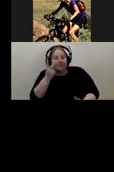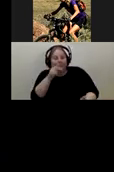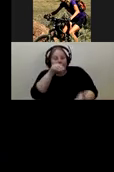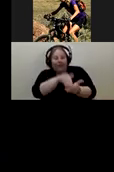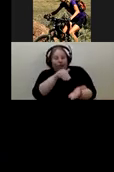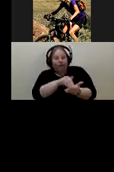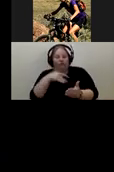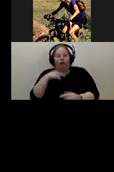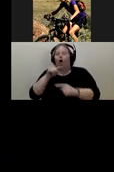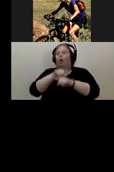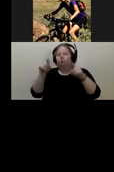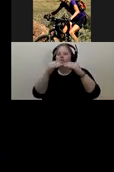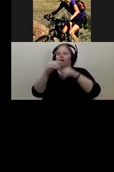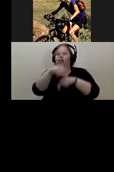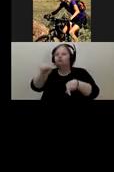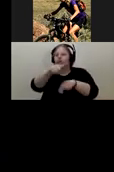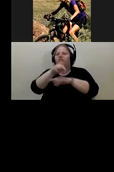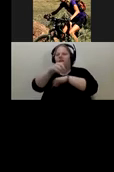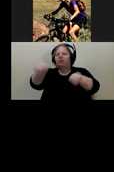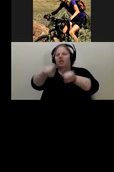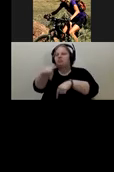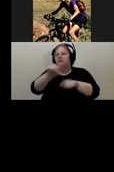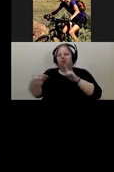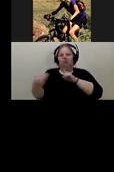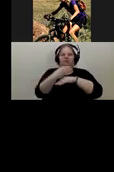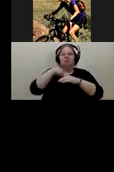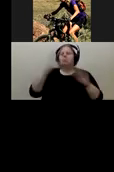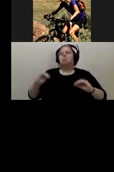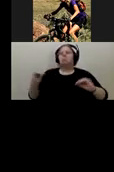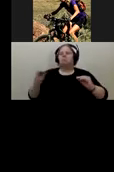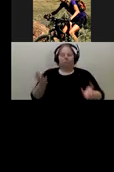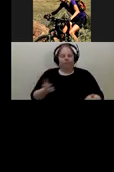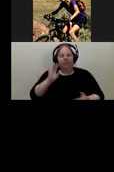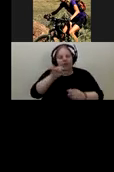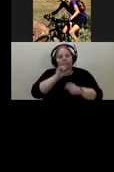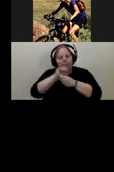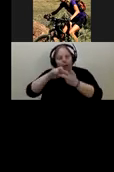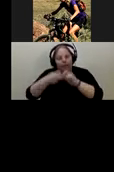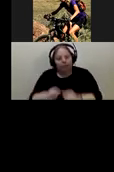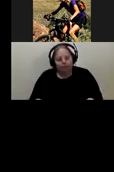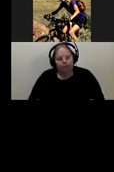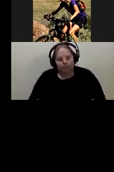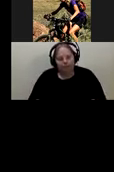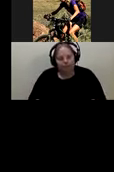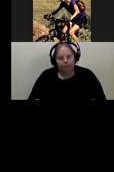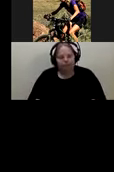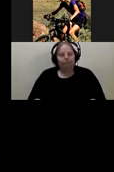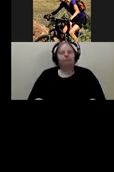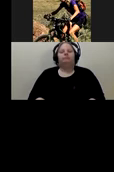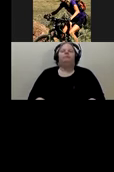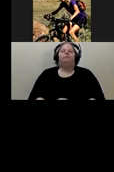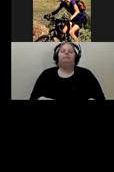colleagues, but it really doesn't affect me. This is a problem. This is a problem. All right. We're